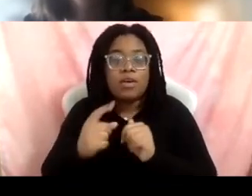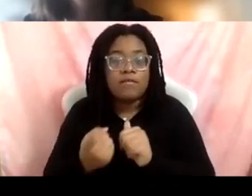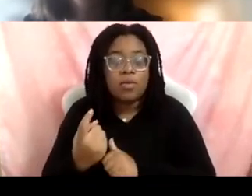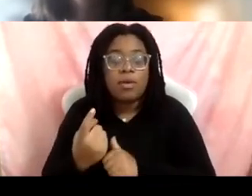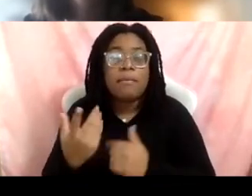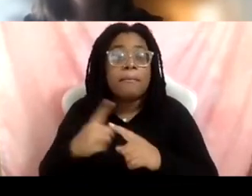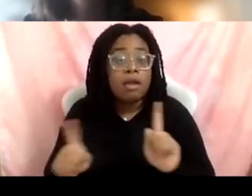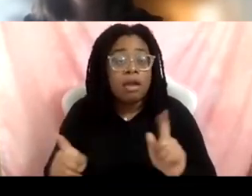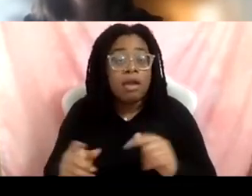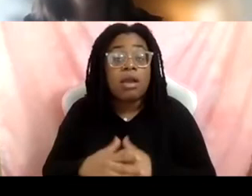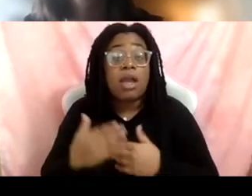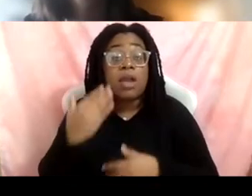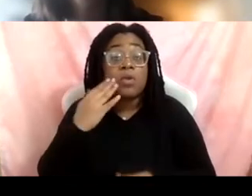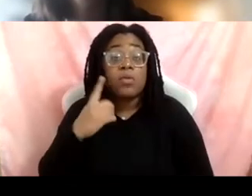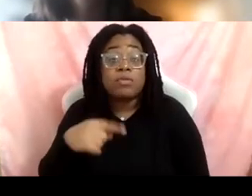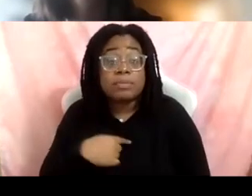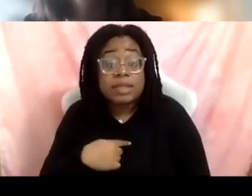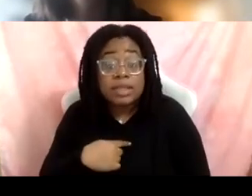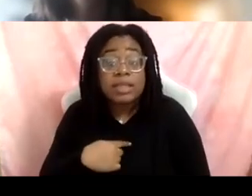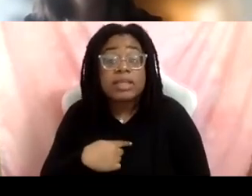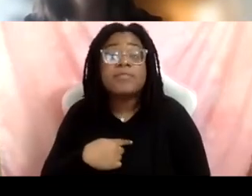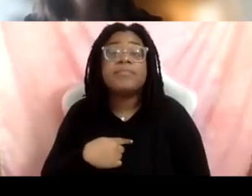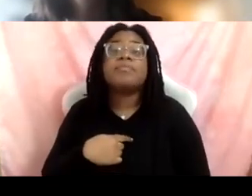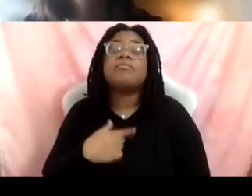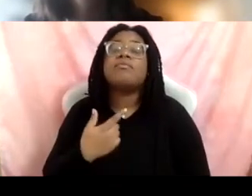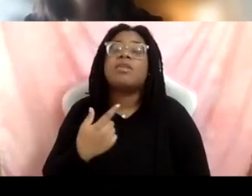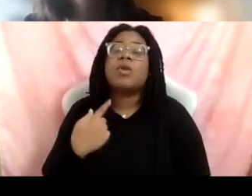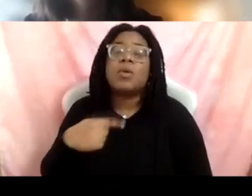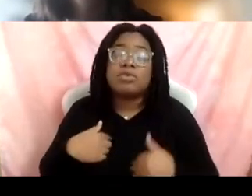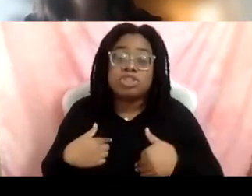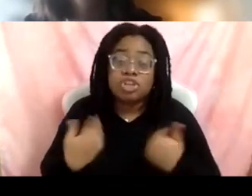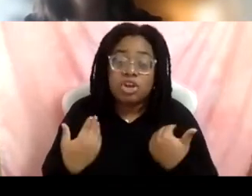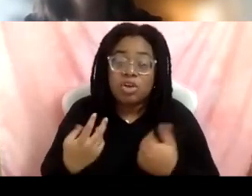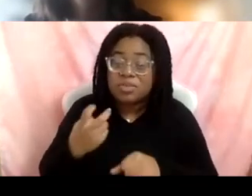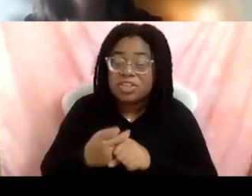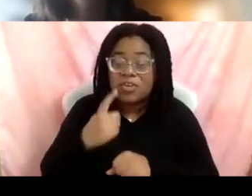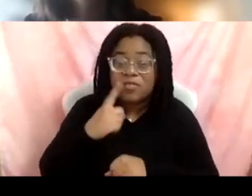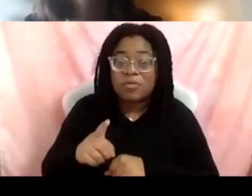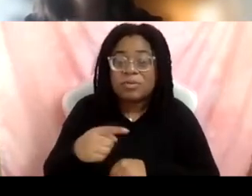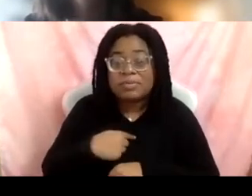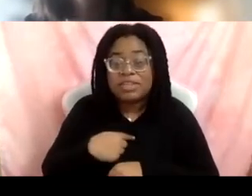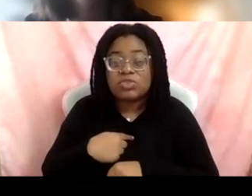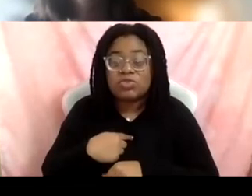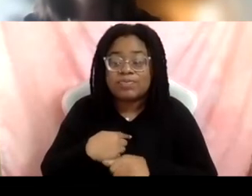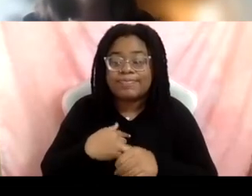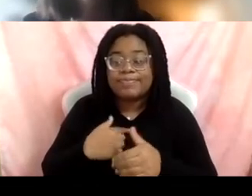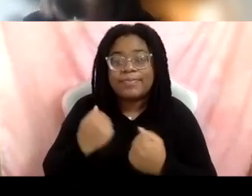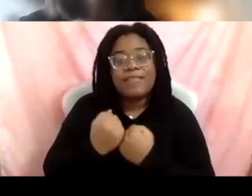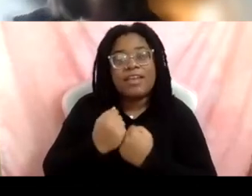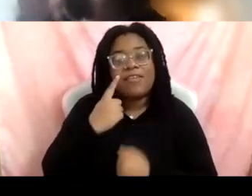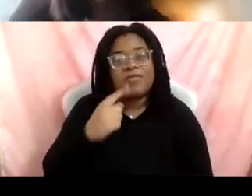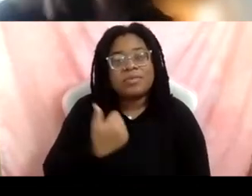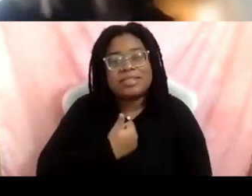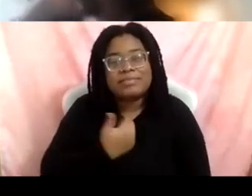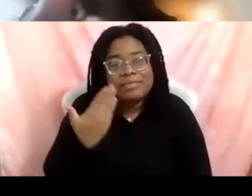But I know for me, it's, especially when I was younger, it was very hard to sort of advocate for myself because I didn't really know how